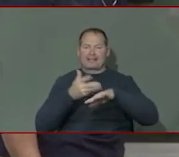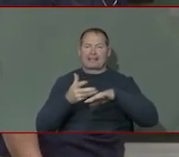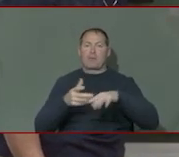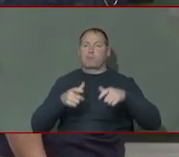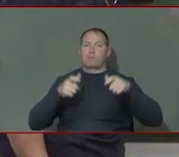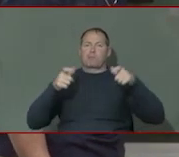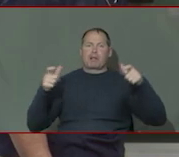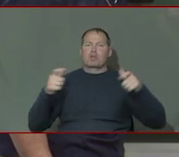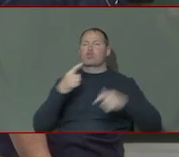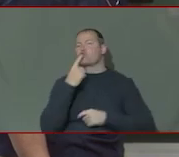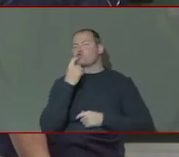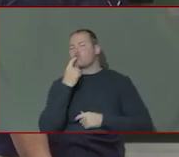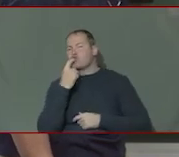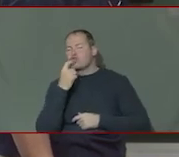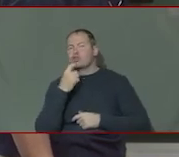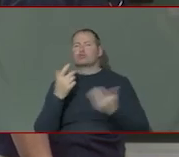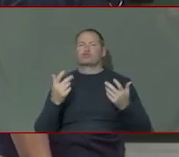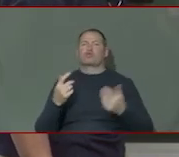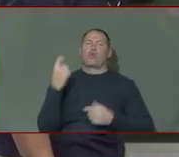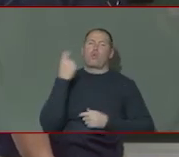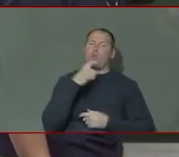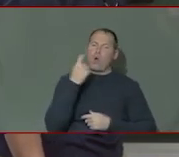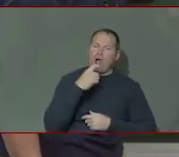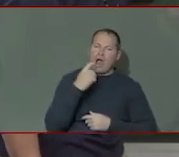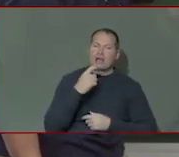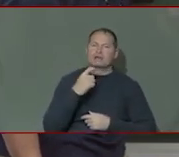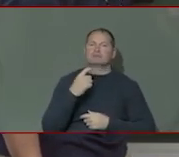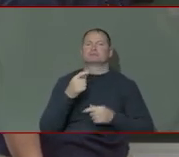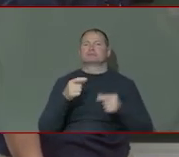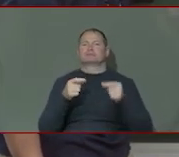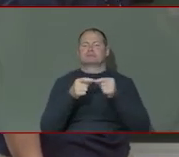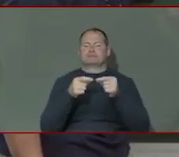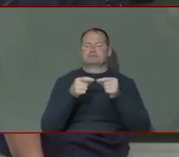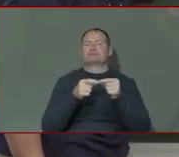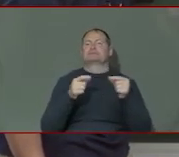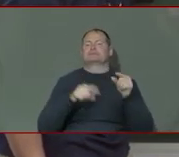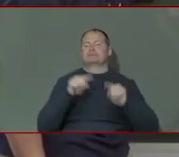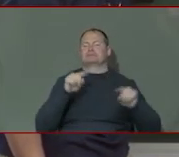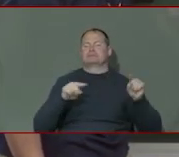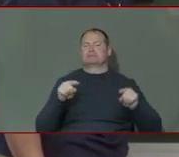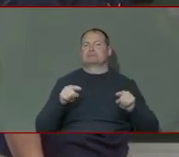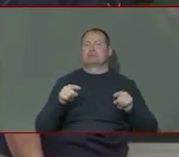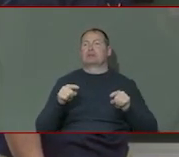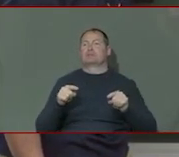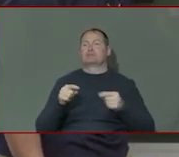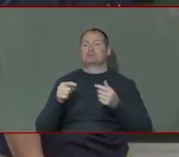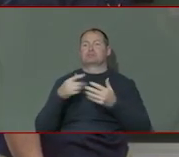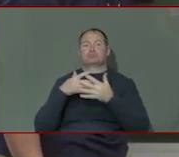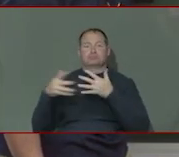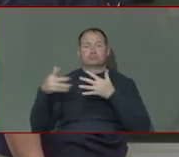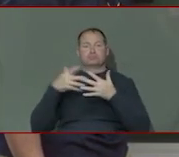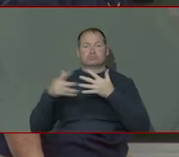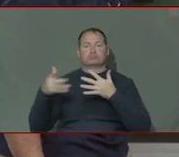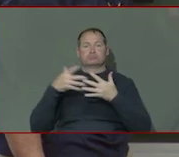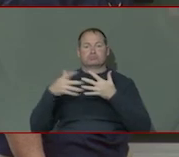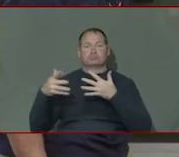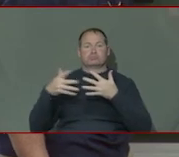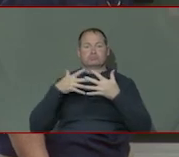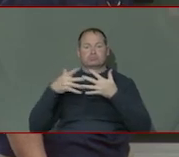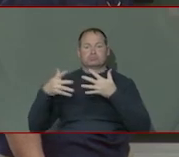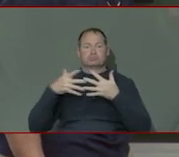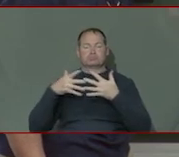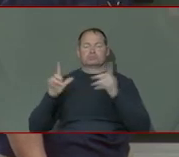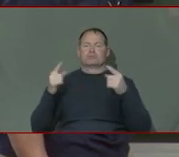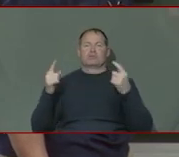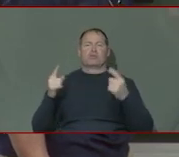cells, white blood cells, platelets, and so on that are too big. They cannot go through here, through the filter here, because the pores are